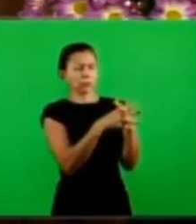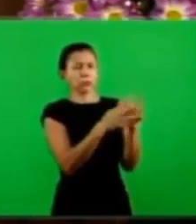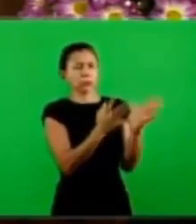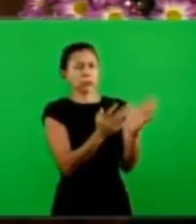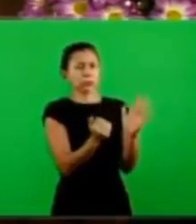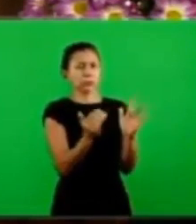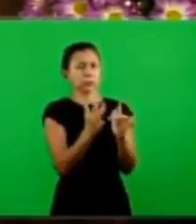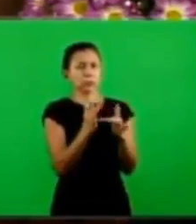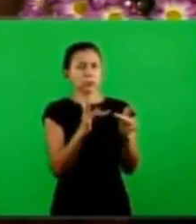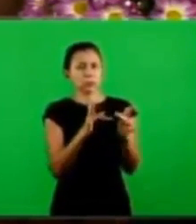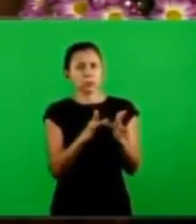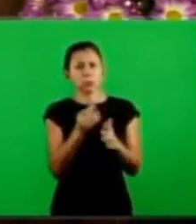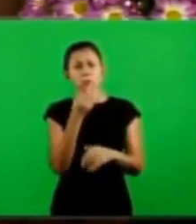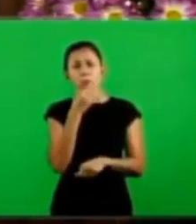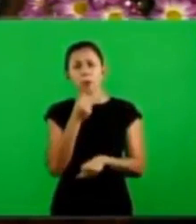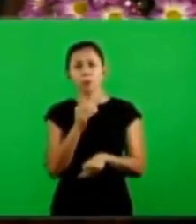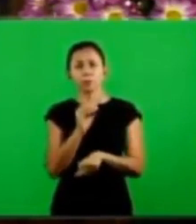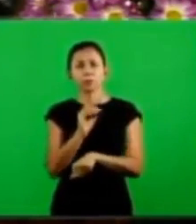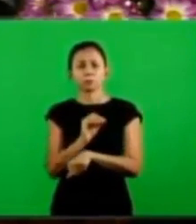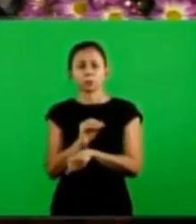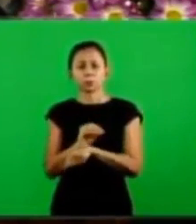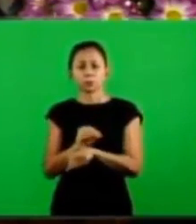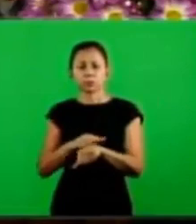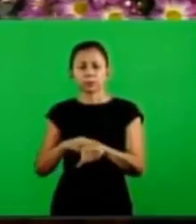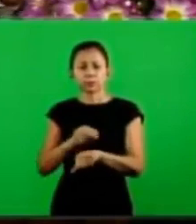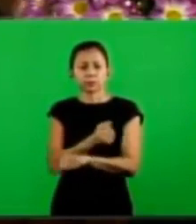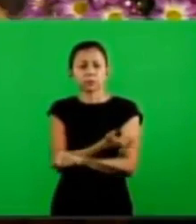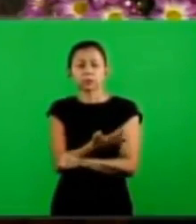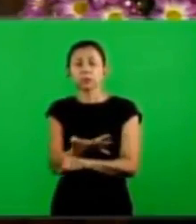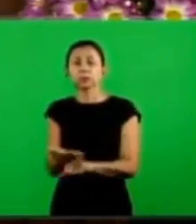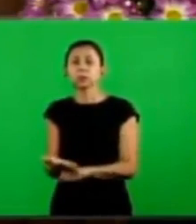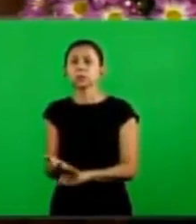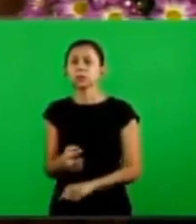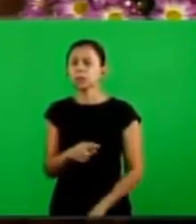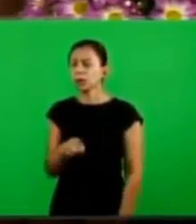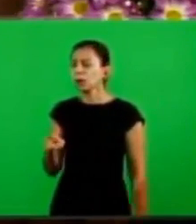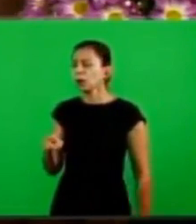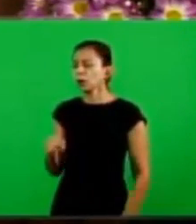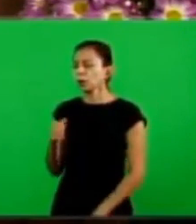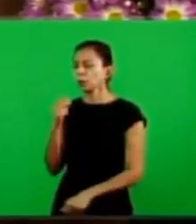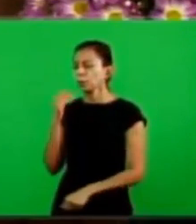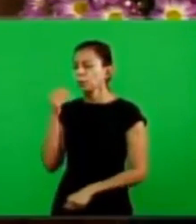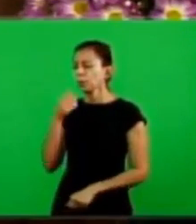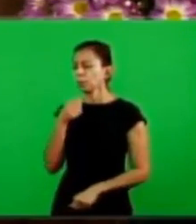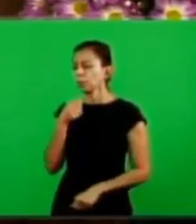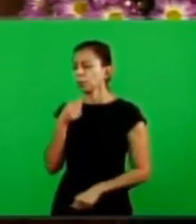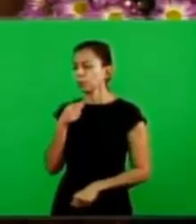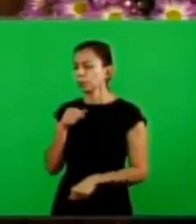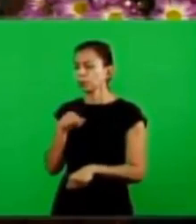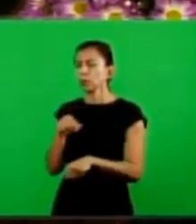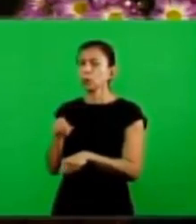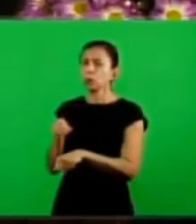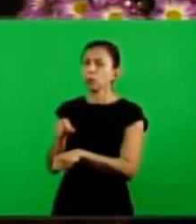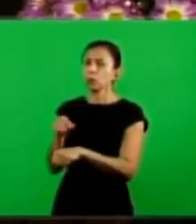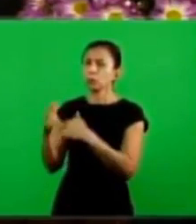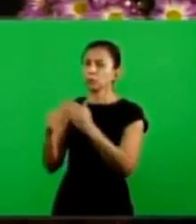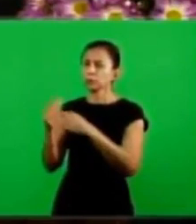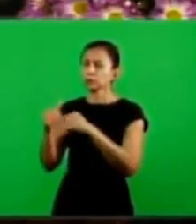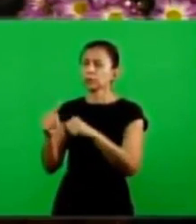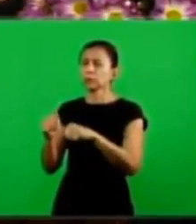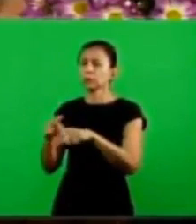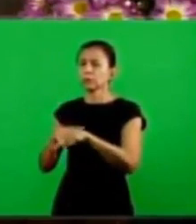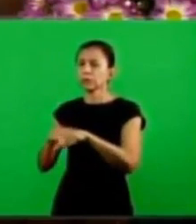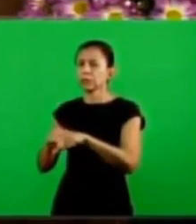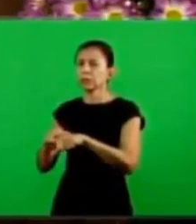Mary. Mary was mistakenly thinking that Jesus was the maintenance guy from